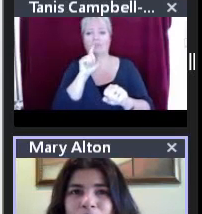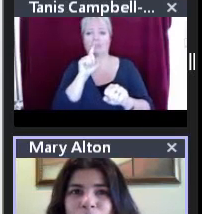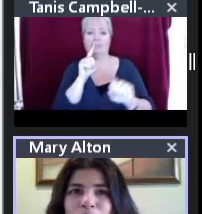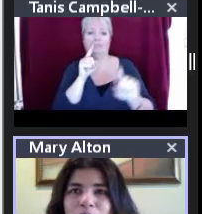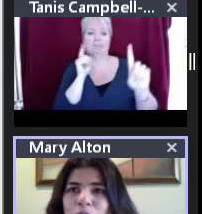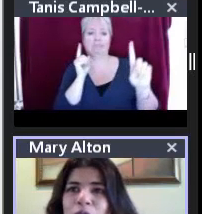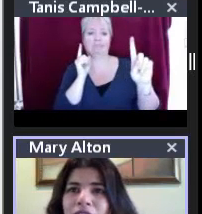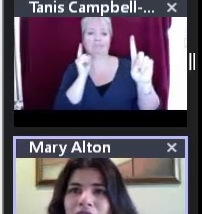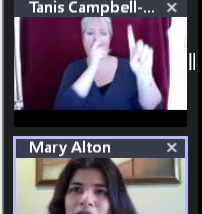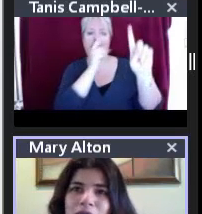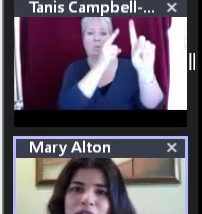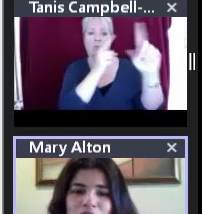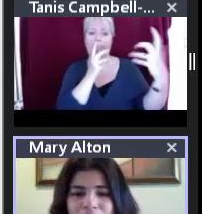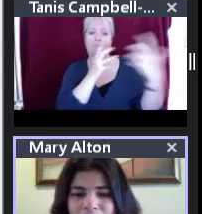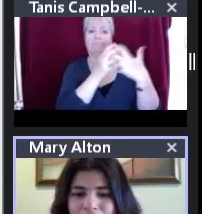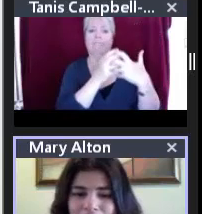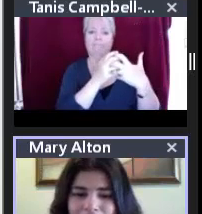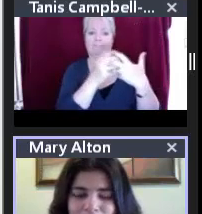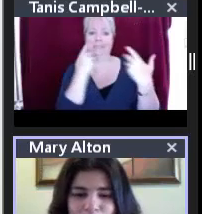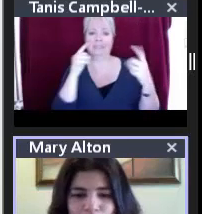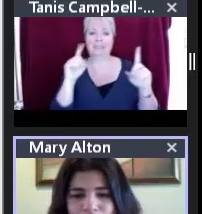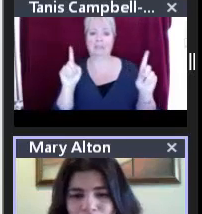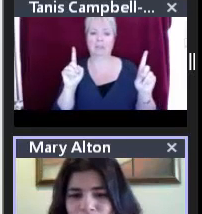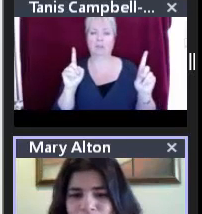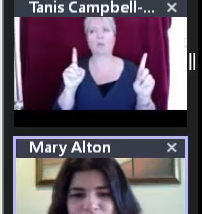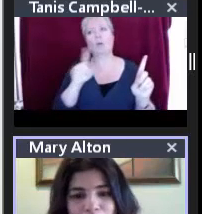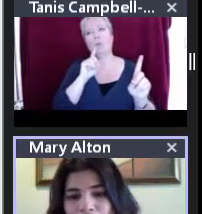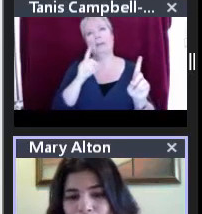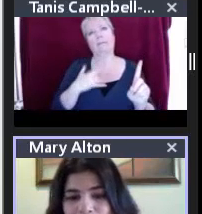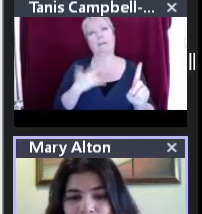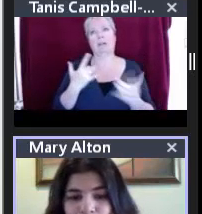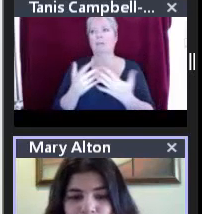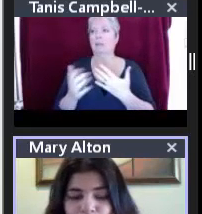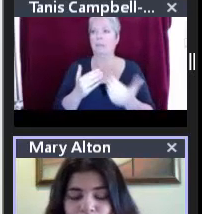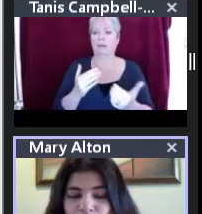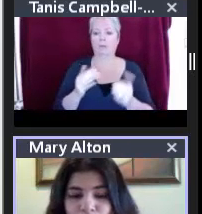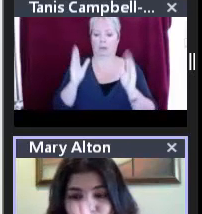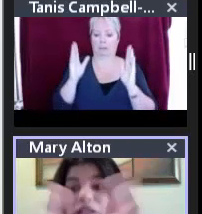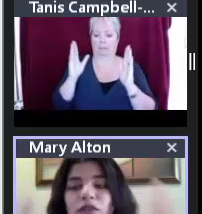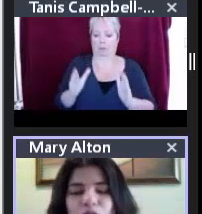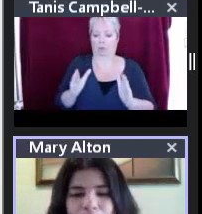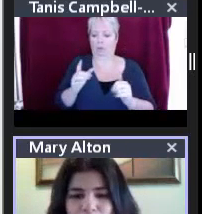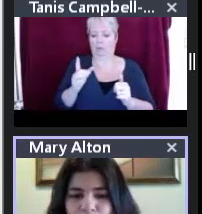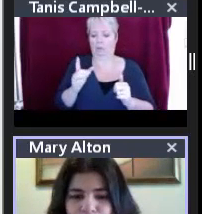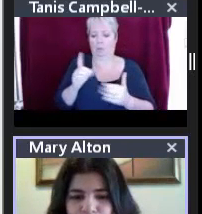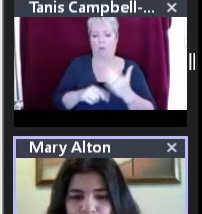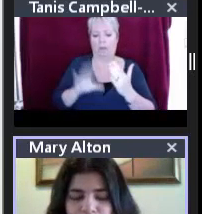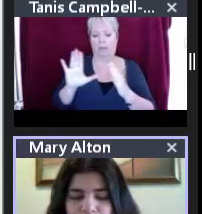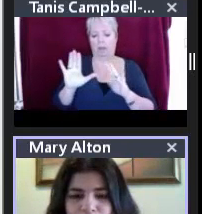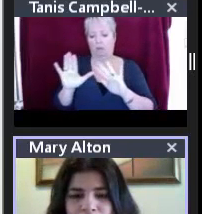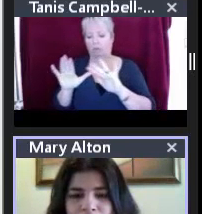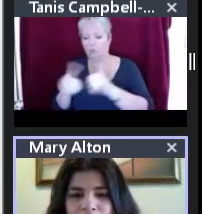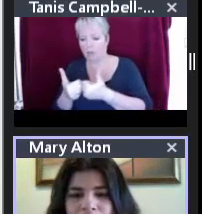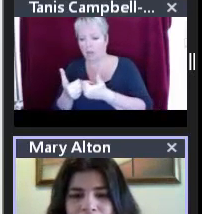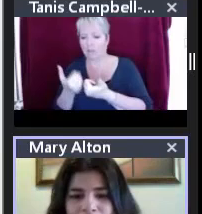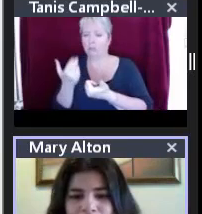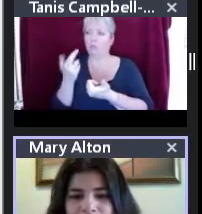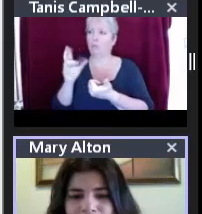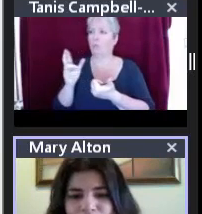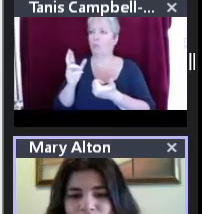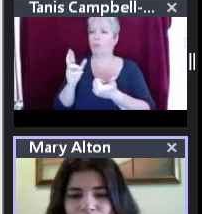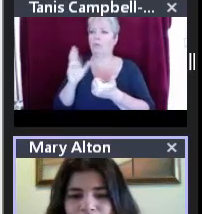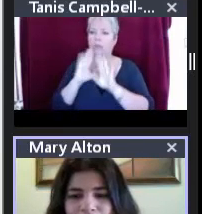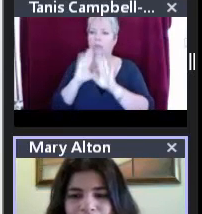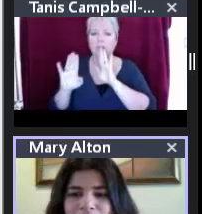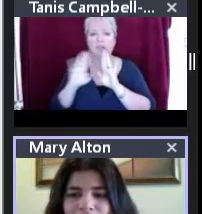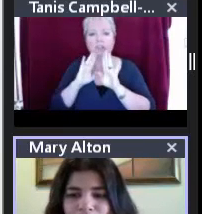is whatever people may be facing, they are somehow able to reframe their situation